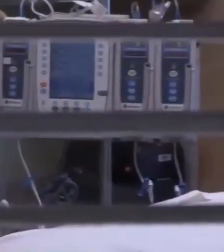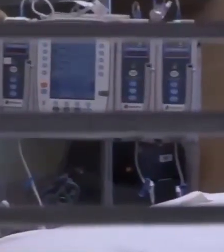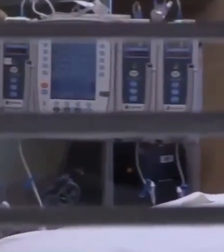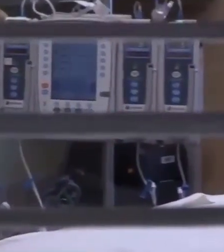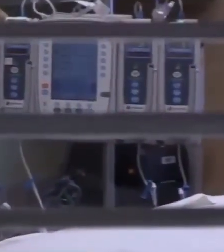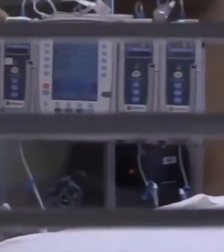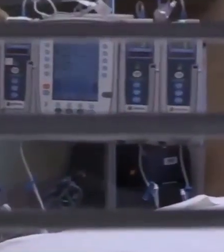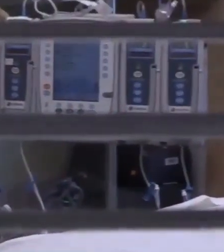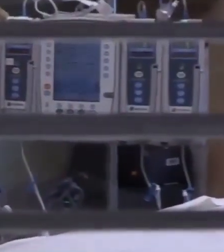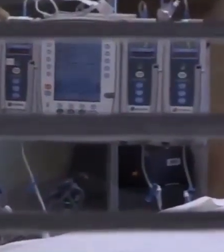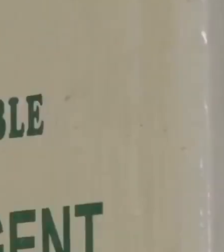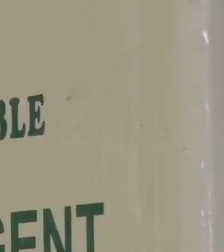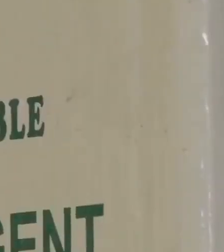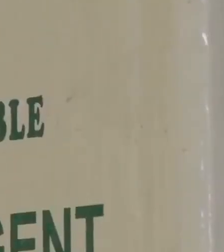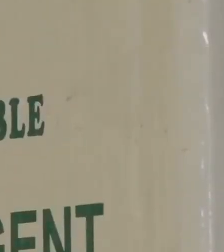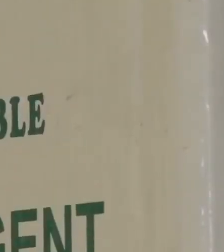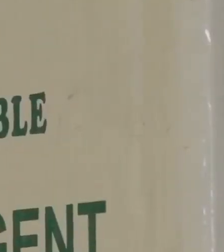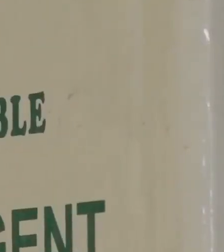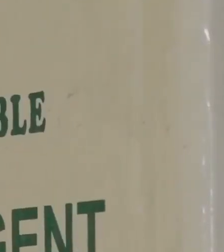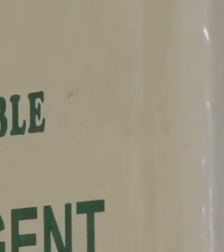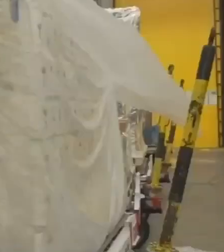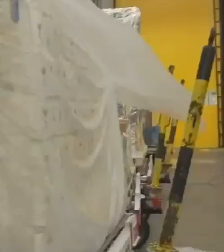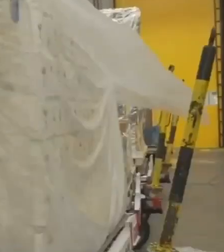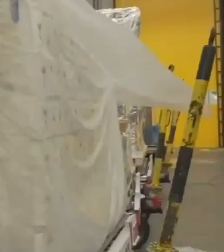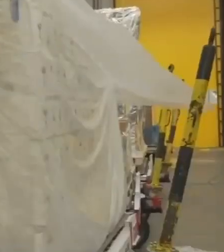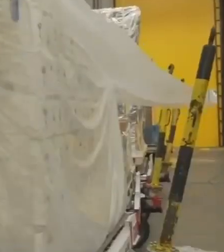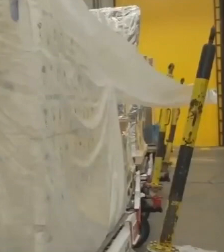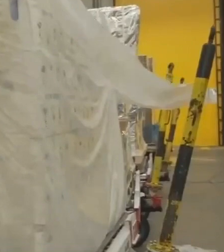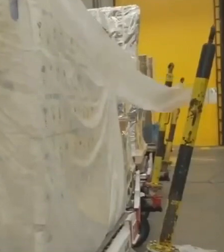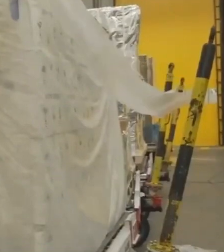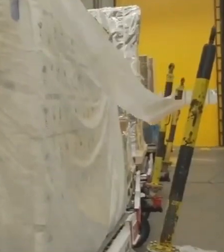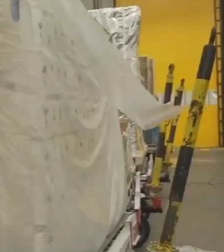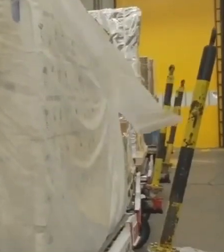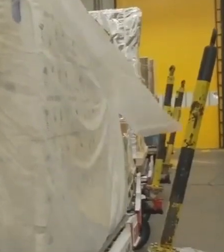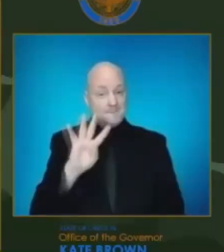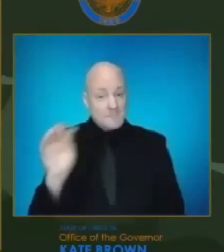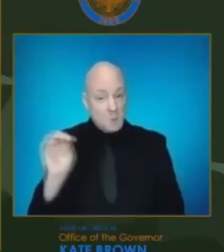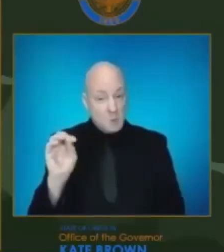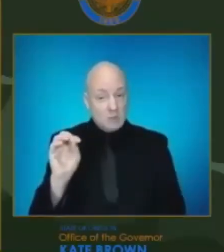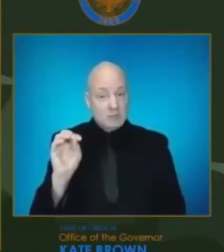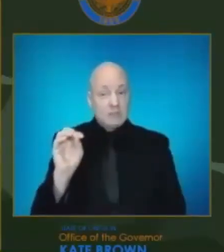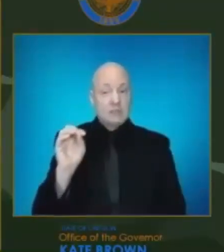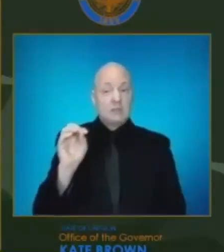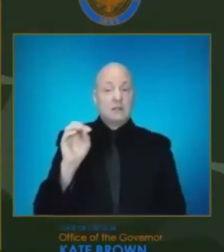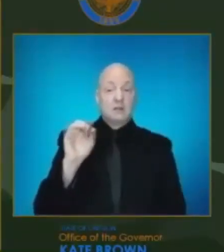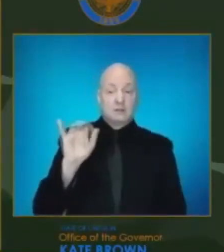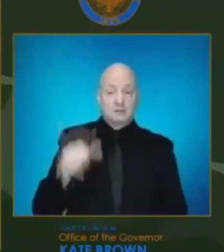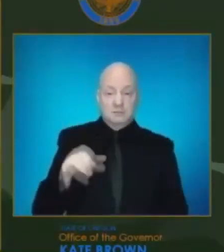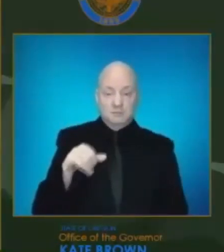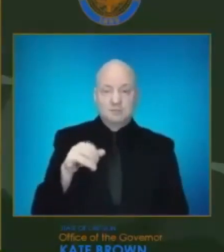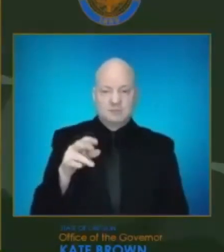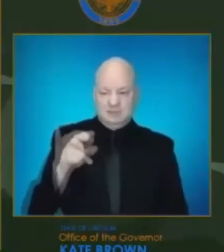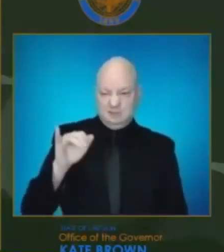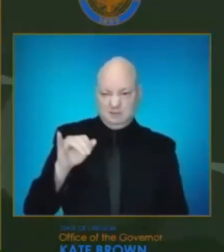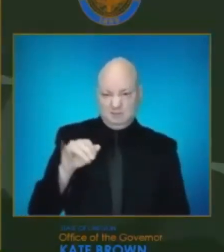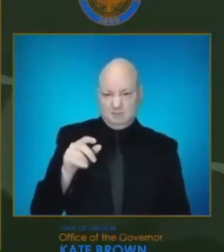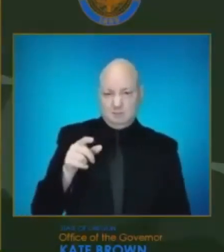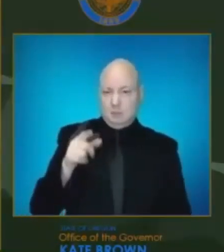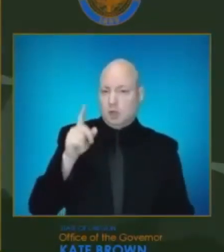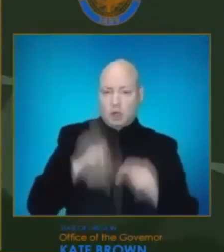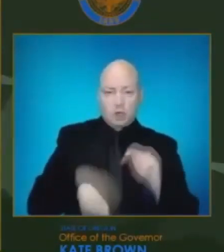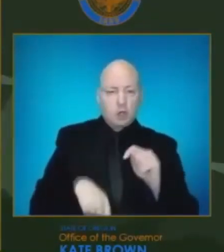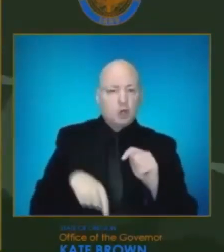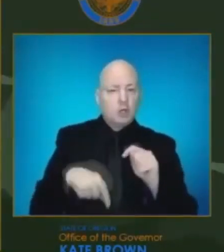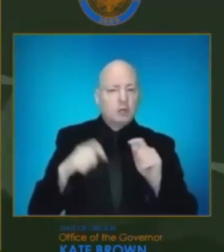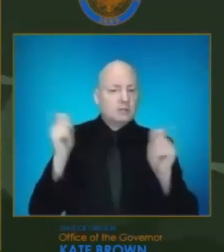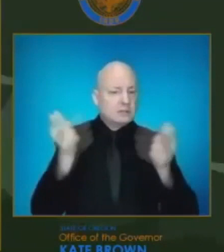her 40th birthday, she got COVID-19. And unfortunately was unable to celebrate or enjoy my mom's cheesecake she had made for